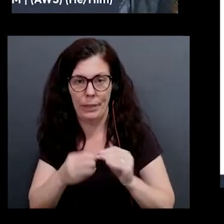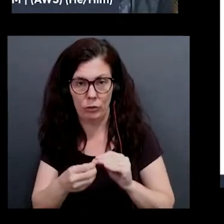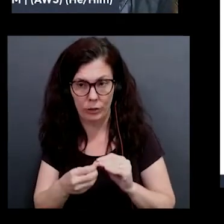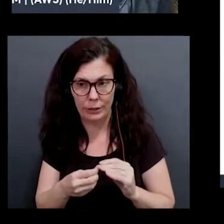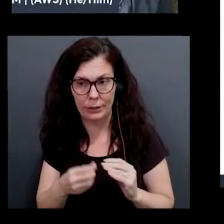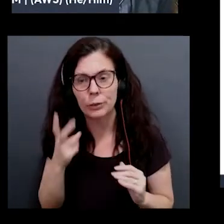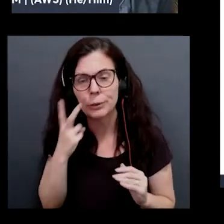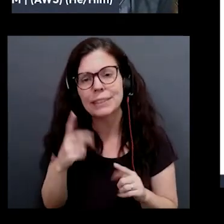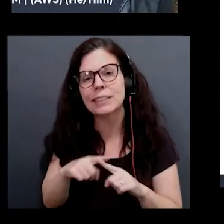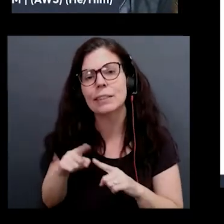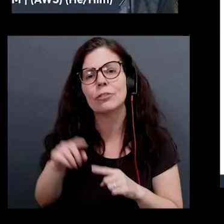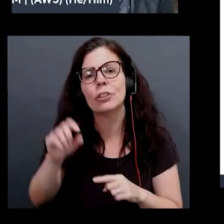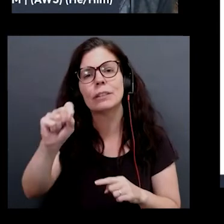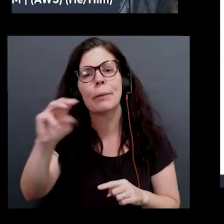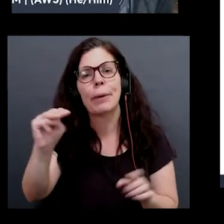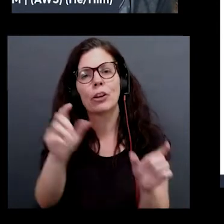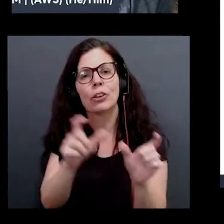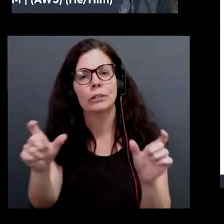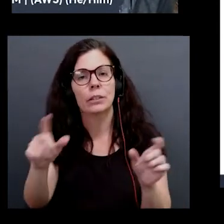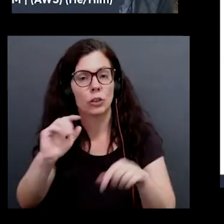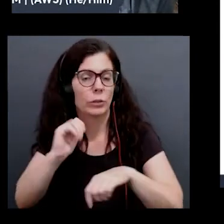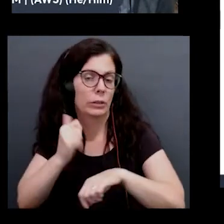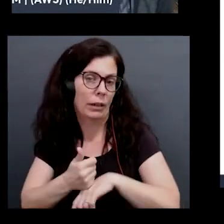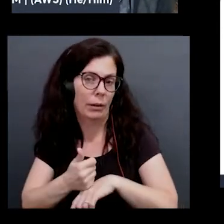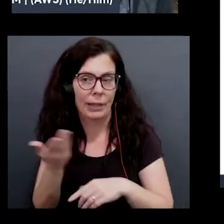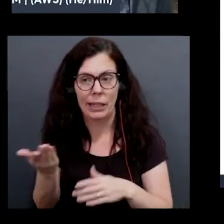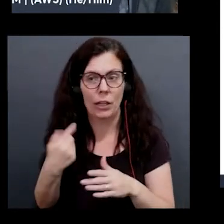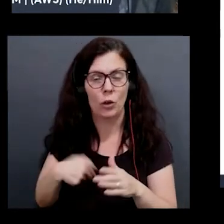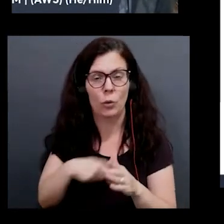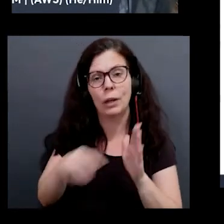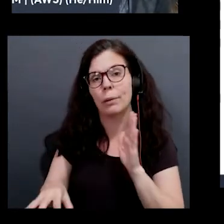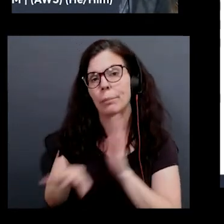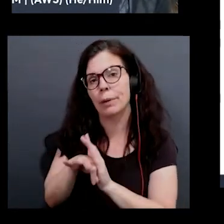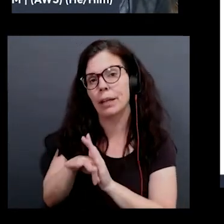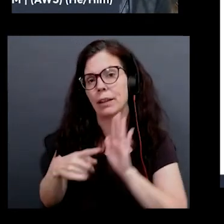SageMaker instances you've set up. And here we've chosen to look at the model